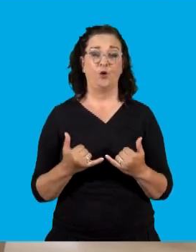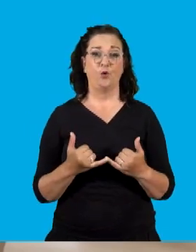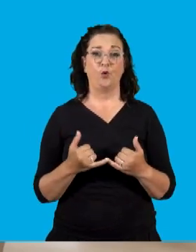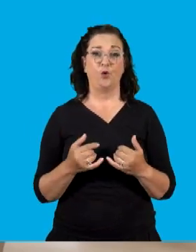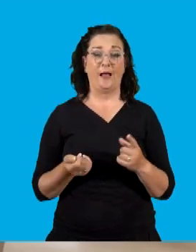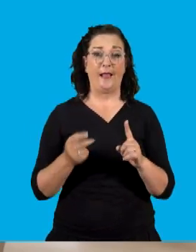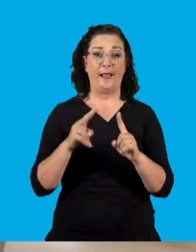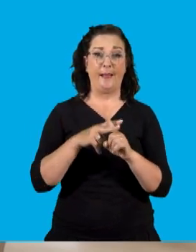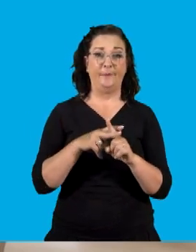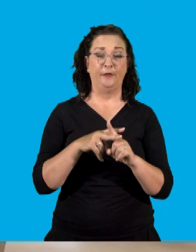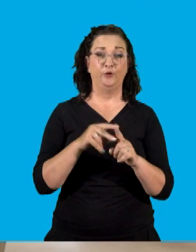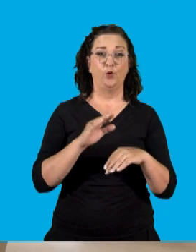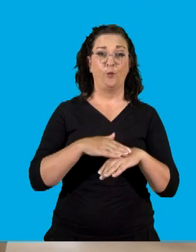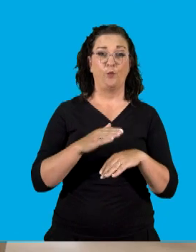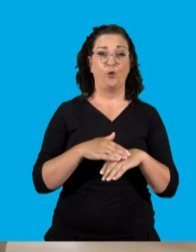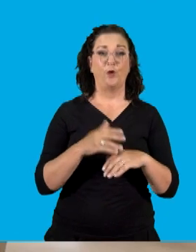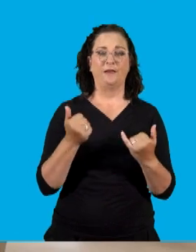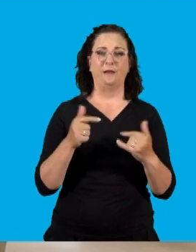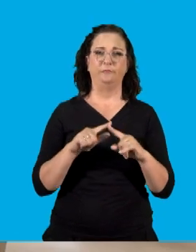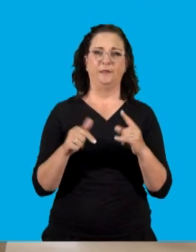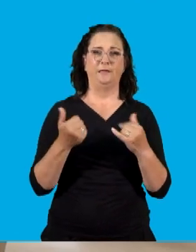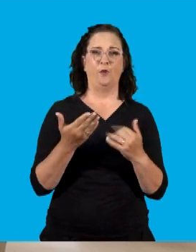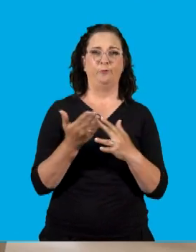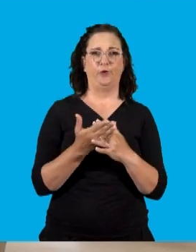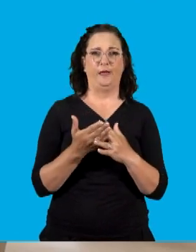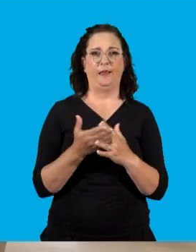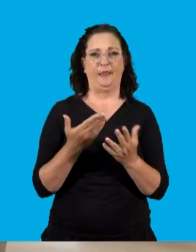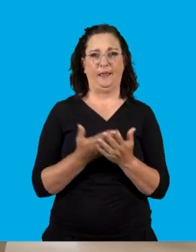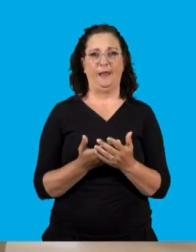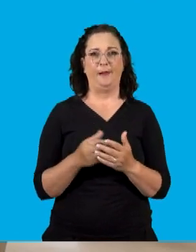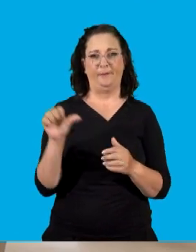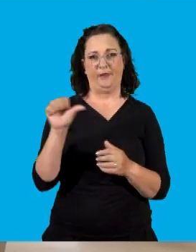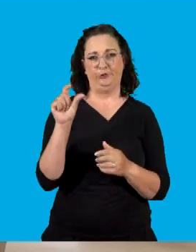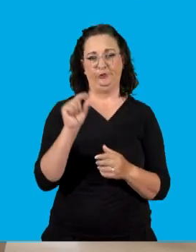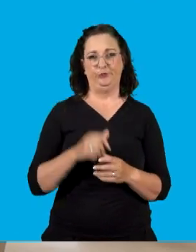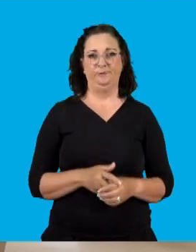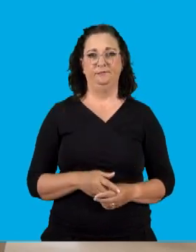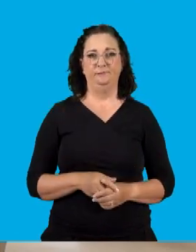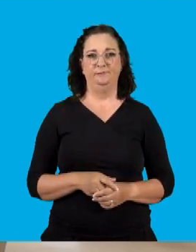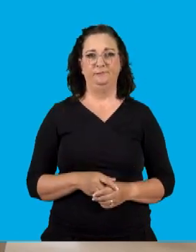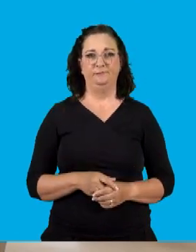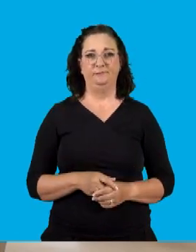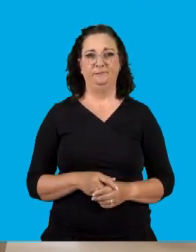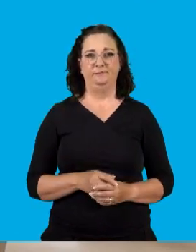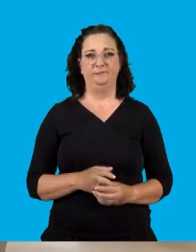move on to the application question, let us just go for a breather and we will be back.